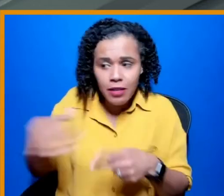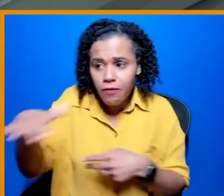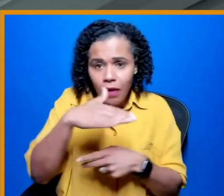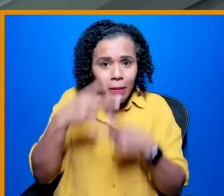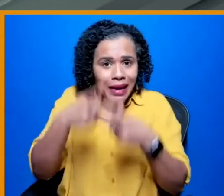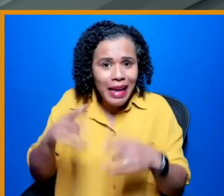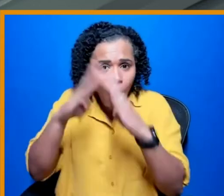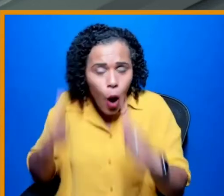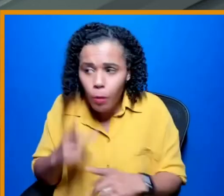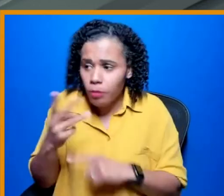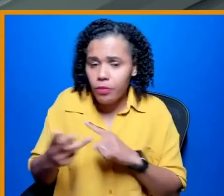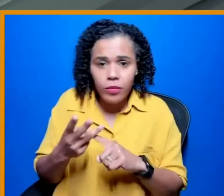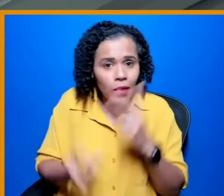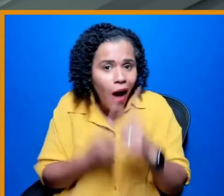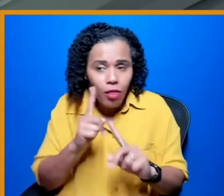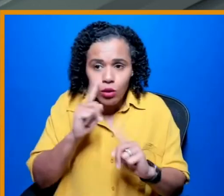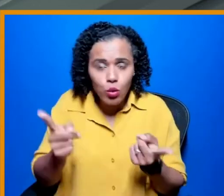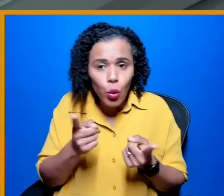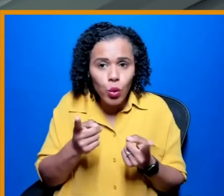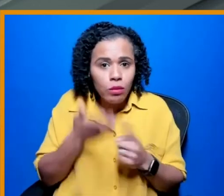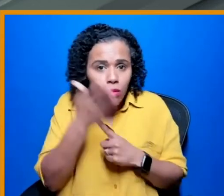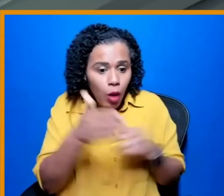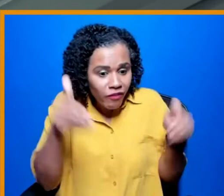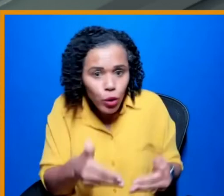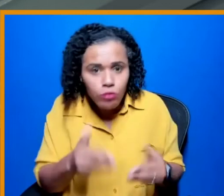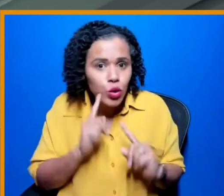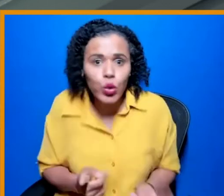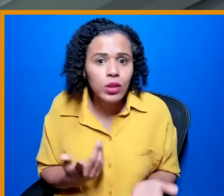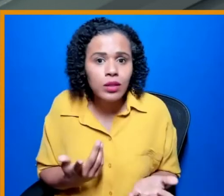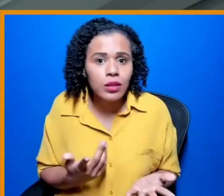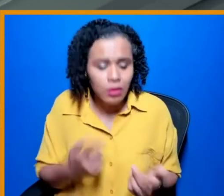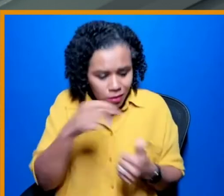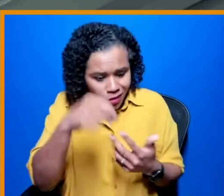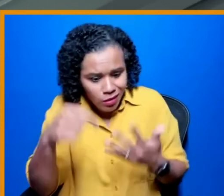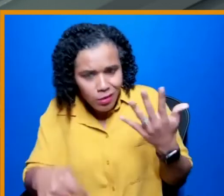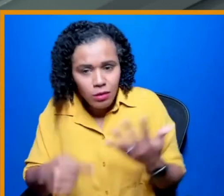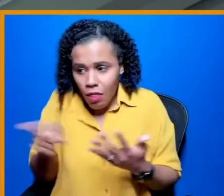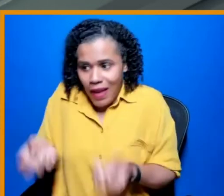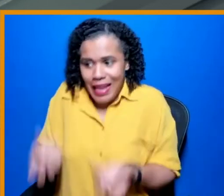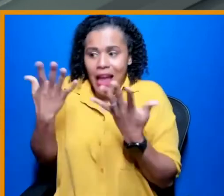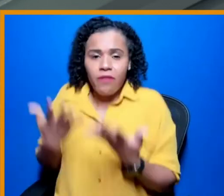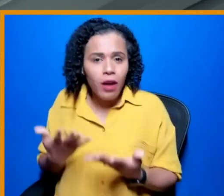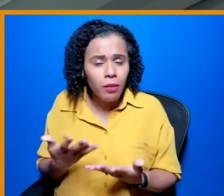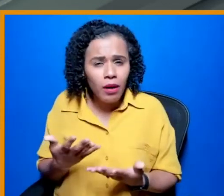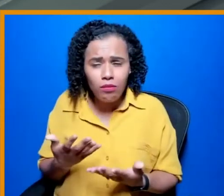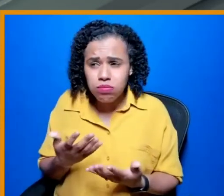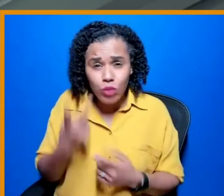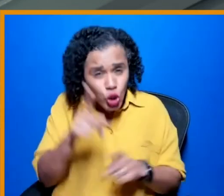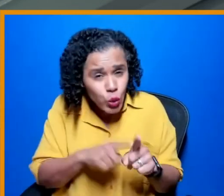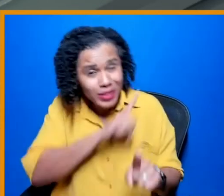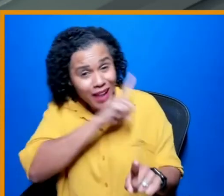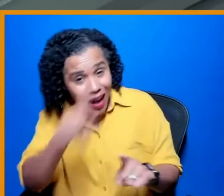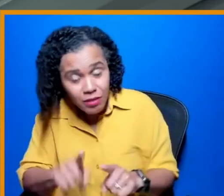one or have to support others in saying goodbye. 2 years on from that first lockdown, the sacrifices made by many are